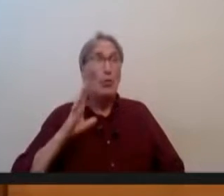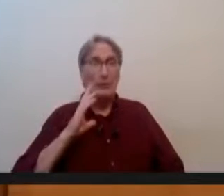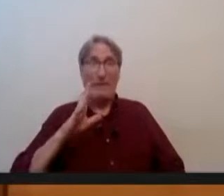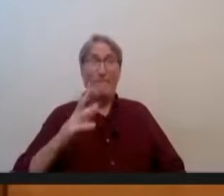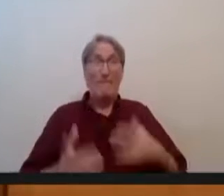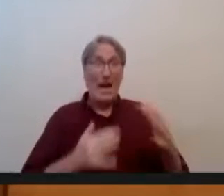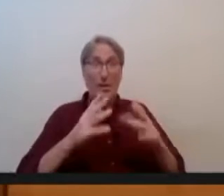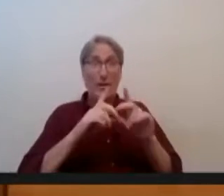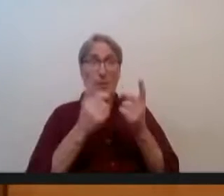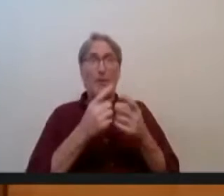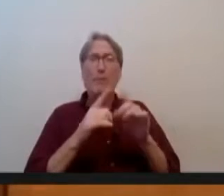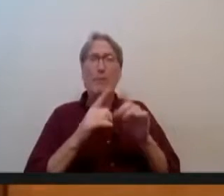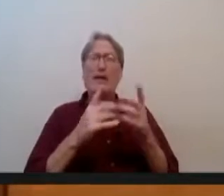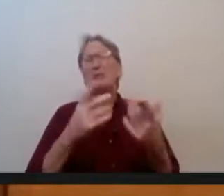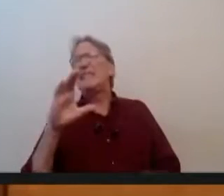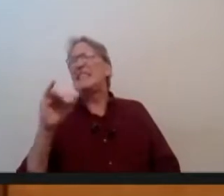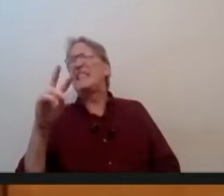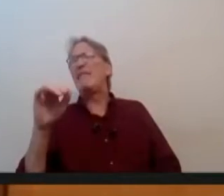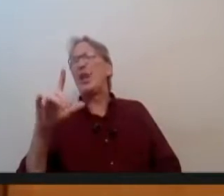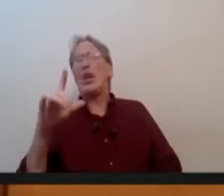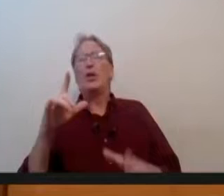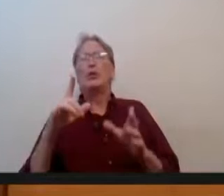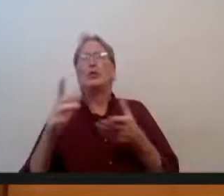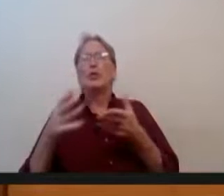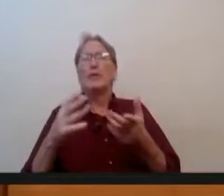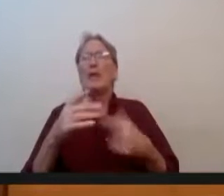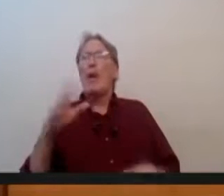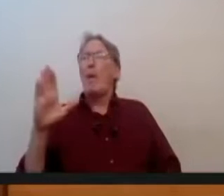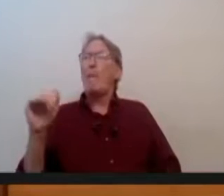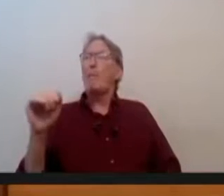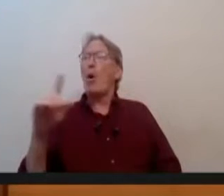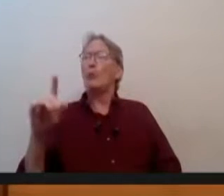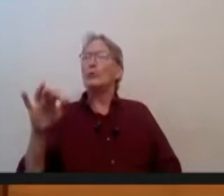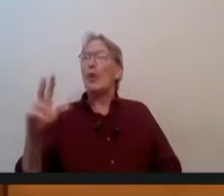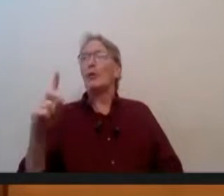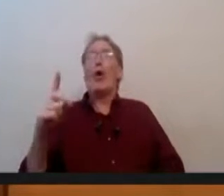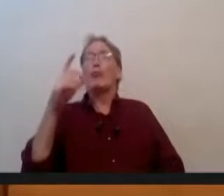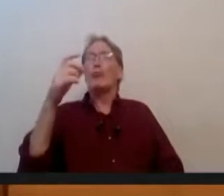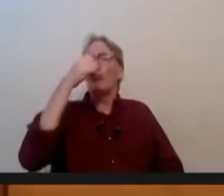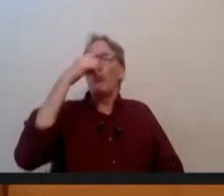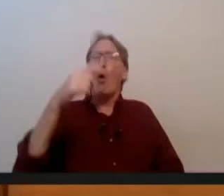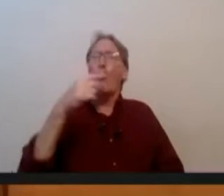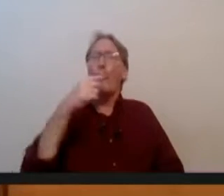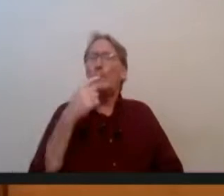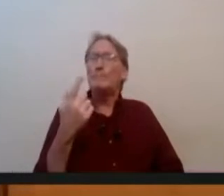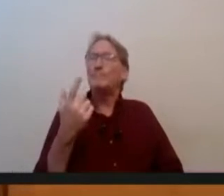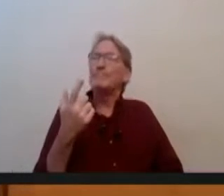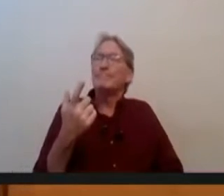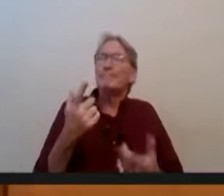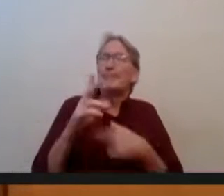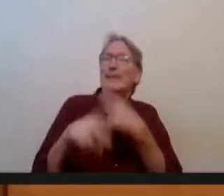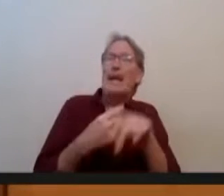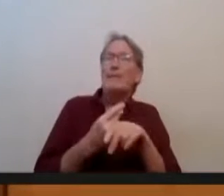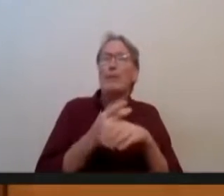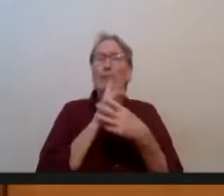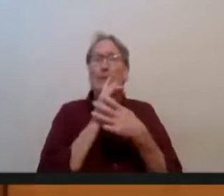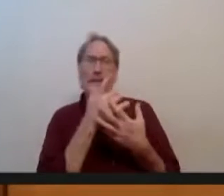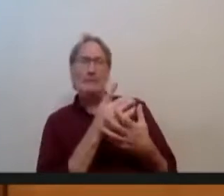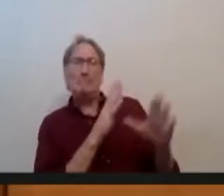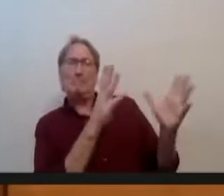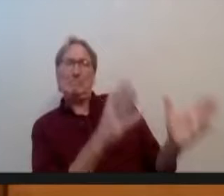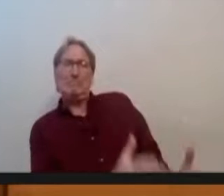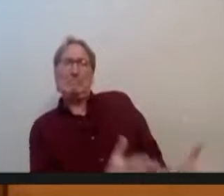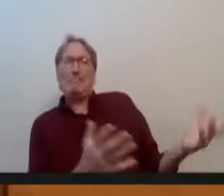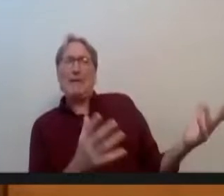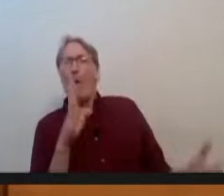civil service. It was constructed in the Beaux-Arts style with Romanesque influences. It is a fine example of civic Beaux-Arts style